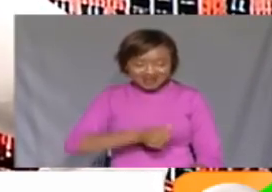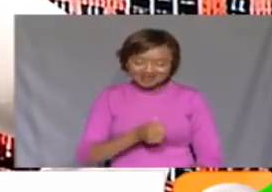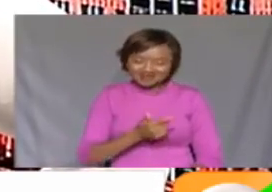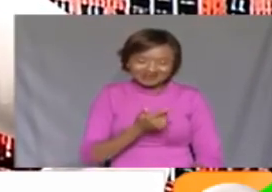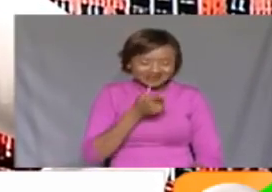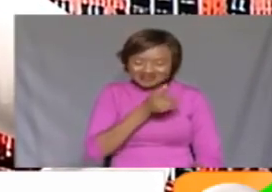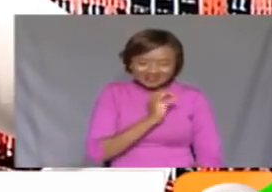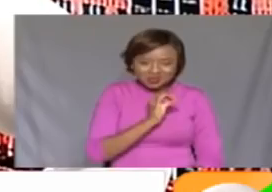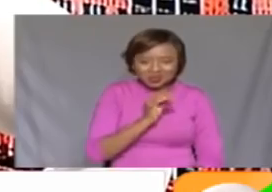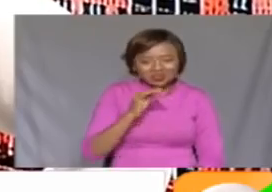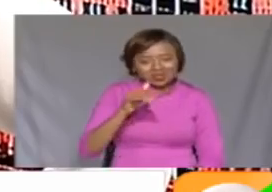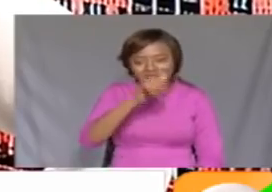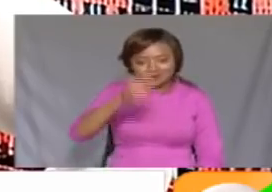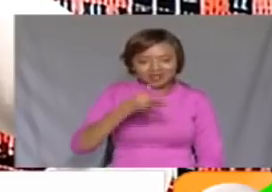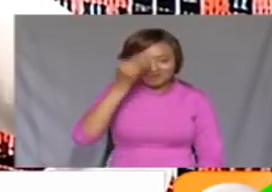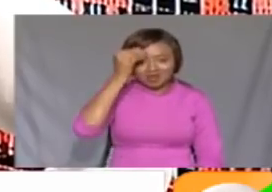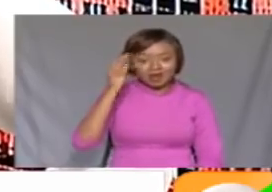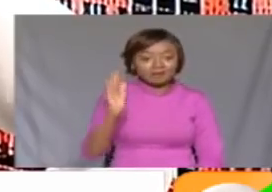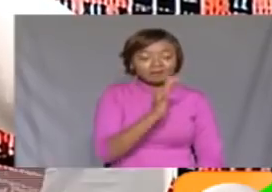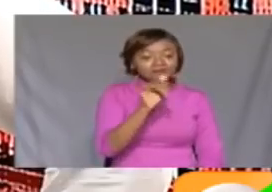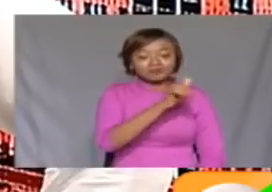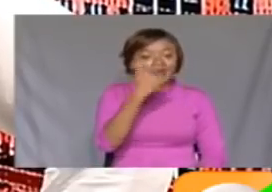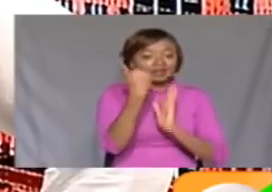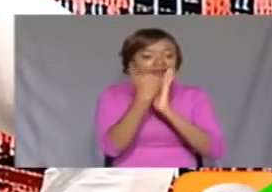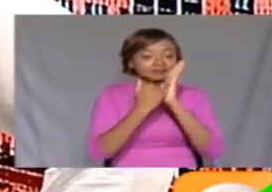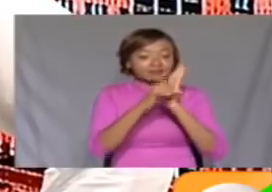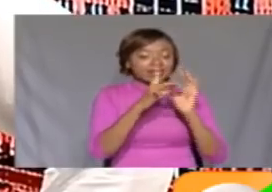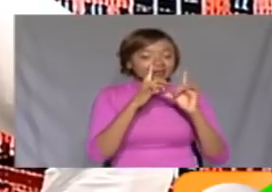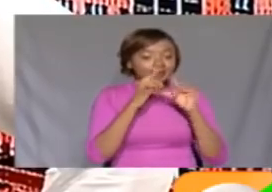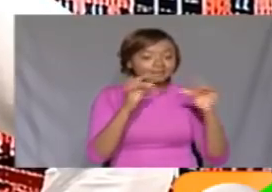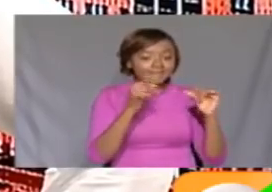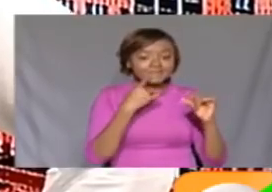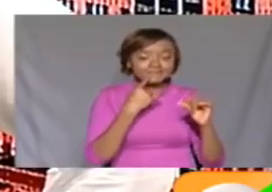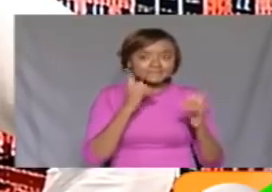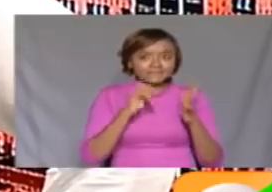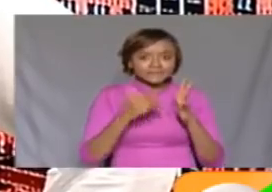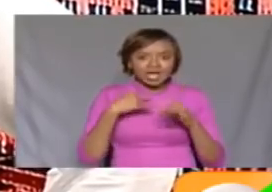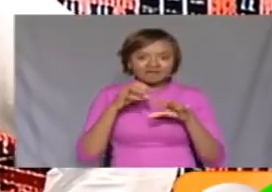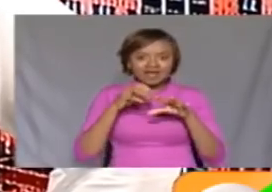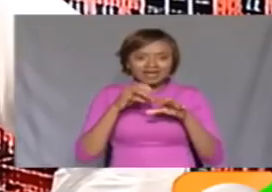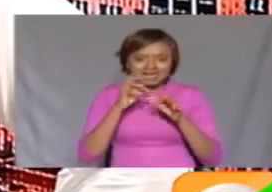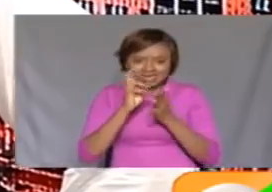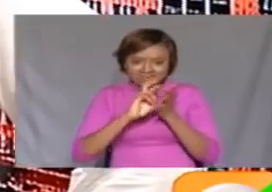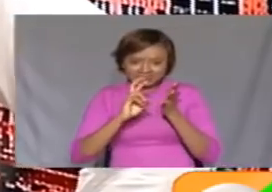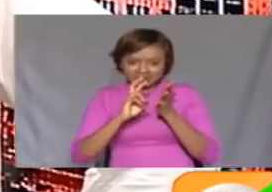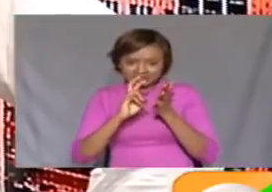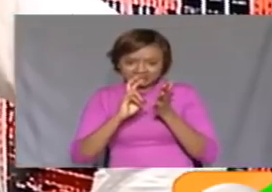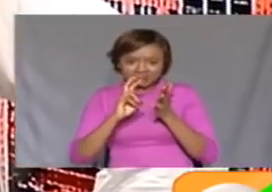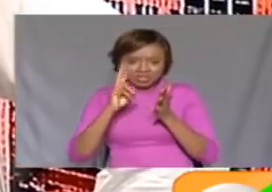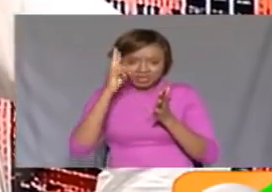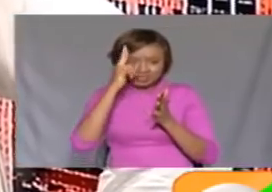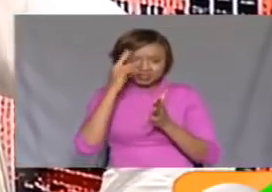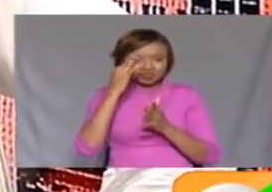is a reason in the statement you read earlier. There is a reason Sonko writes that way, including saying things